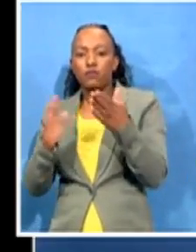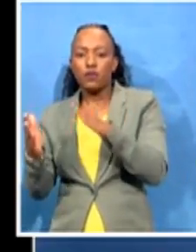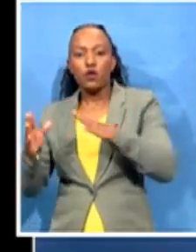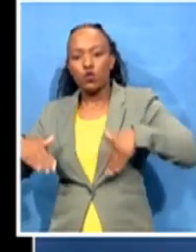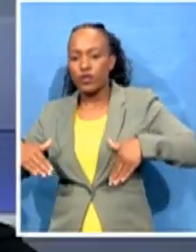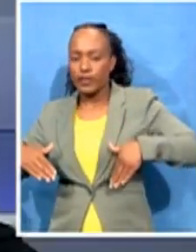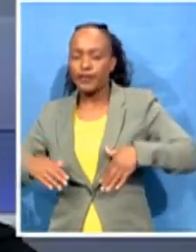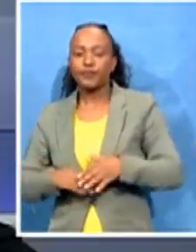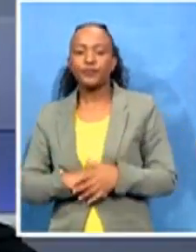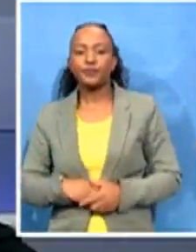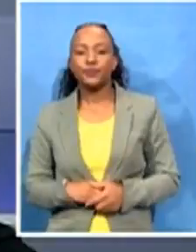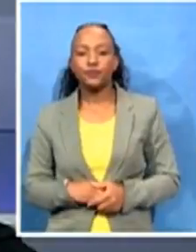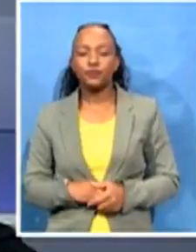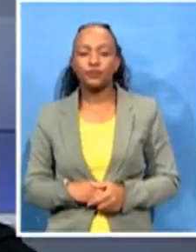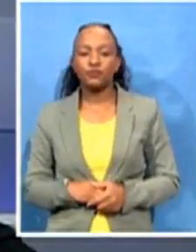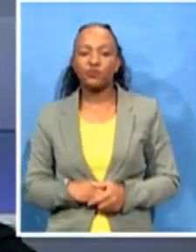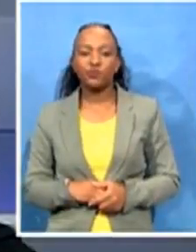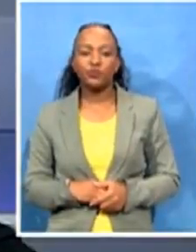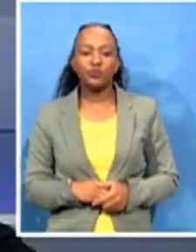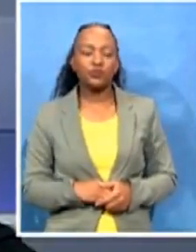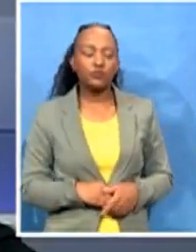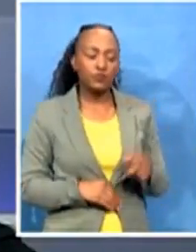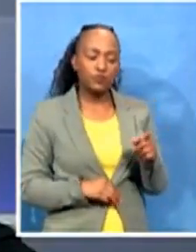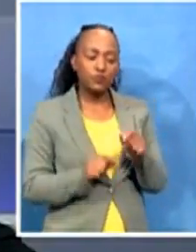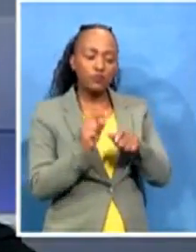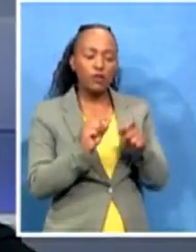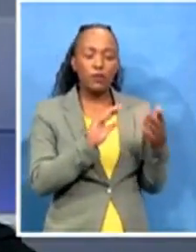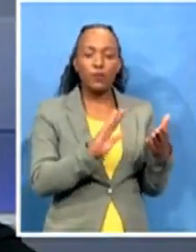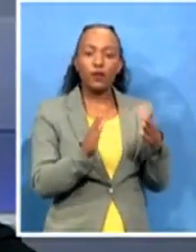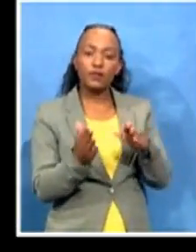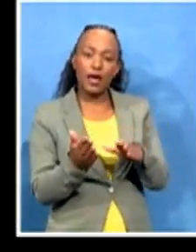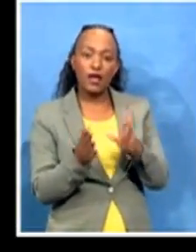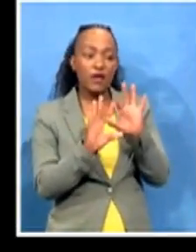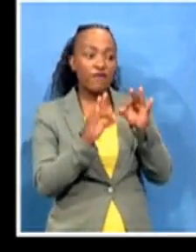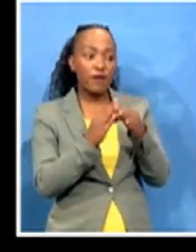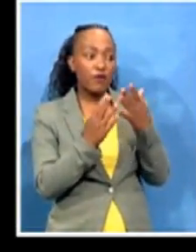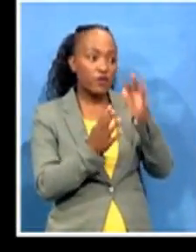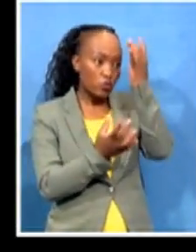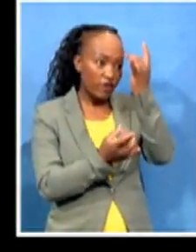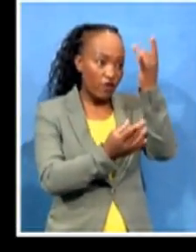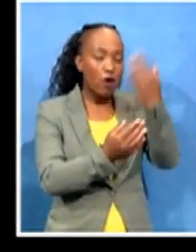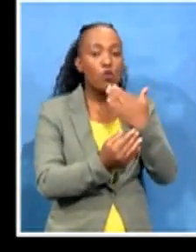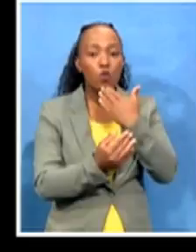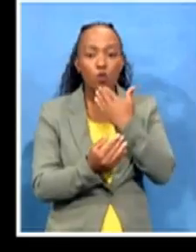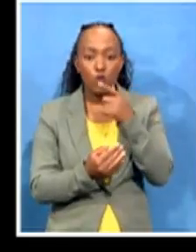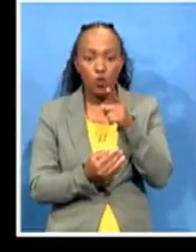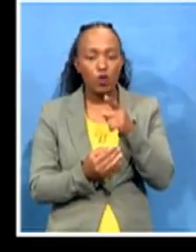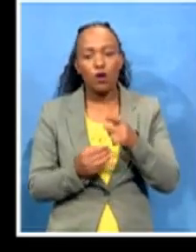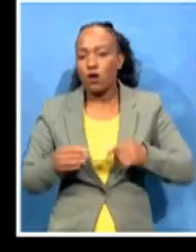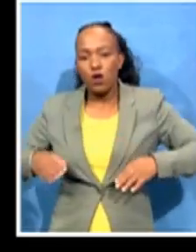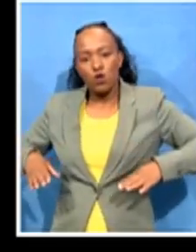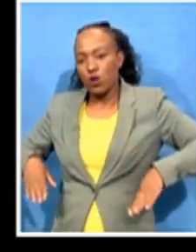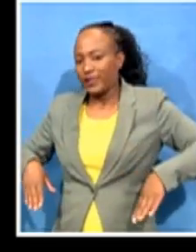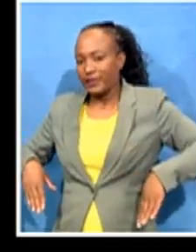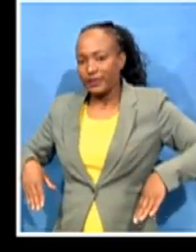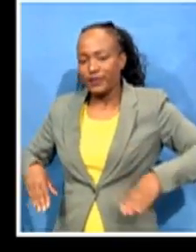the deceased family been notified? Do we know about that? Not as yet. It's still very early on. Emergency services are still